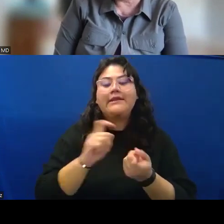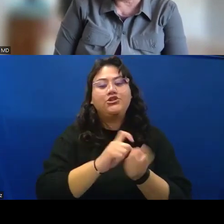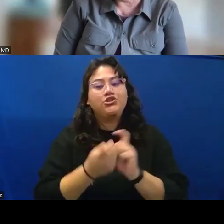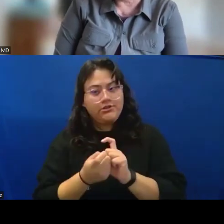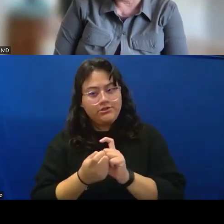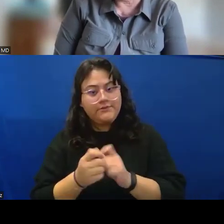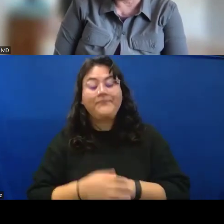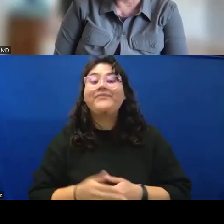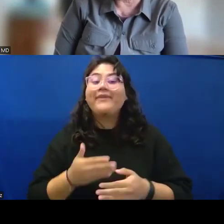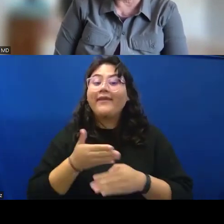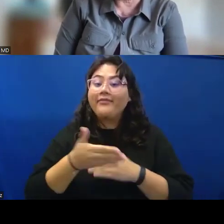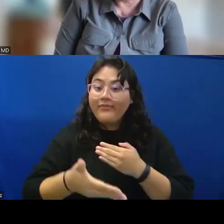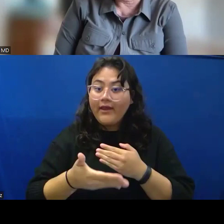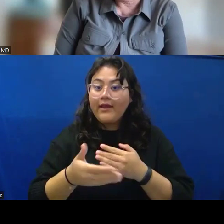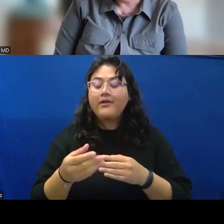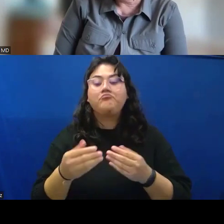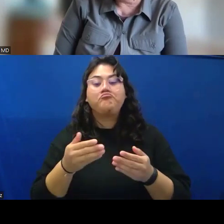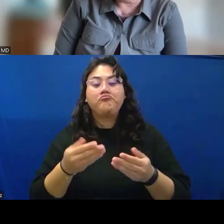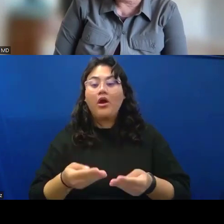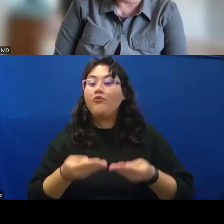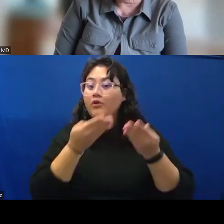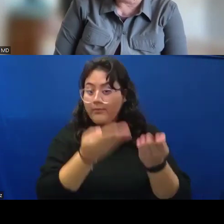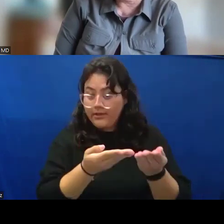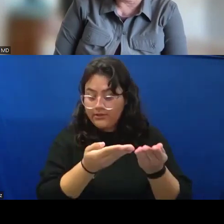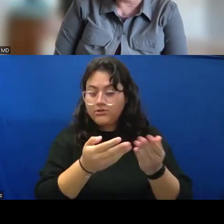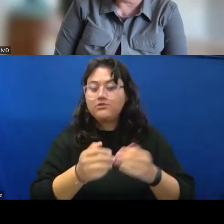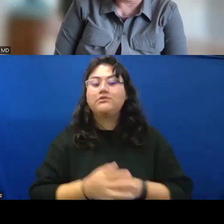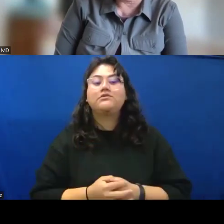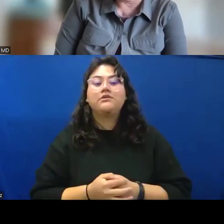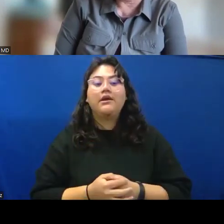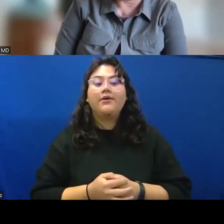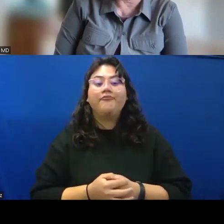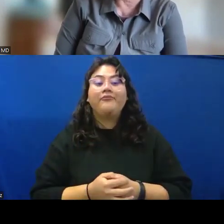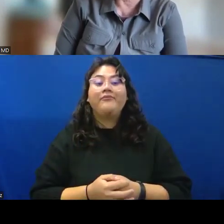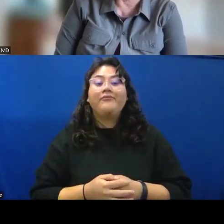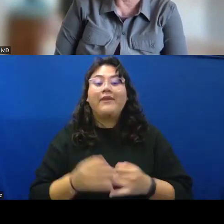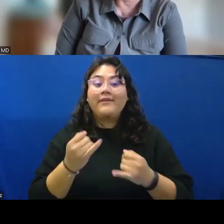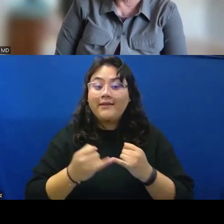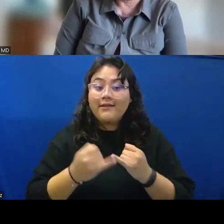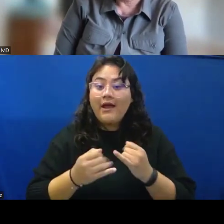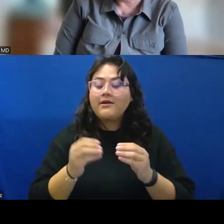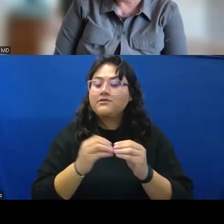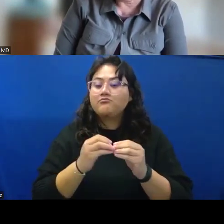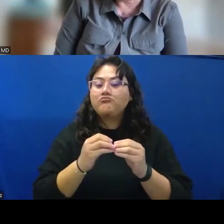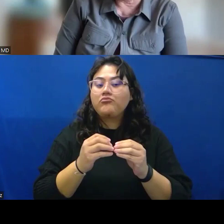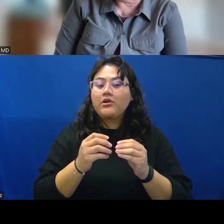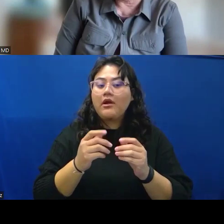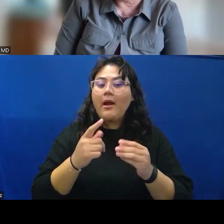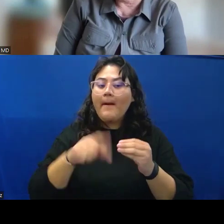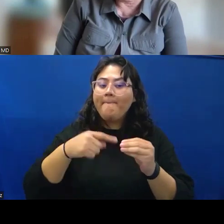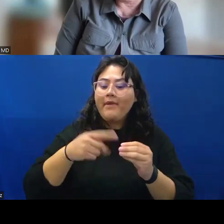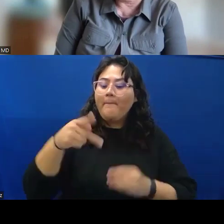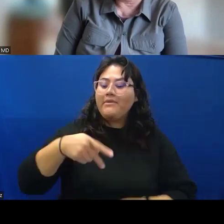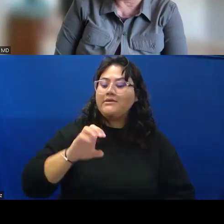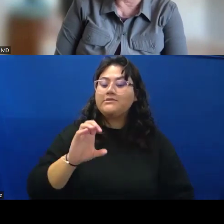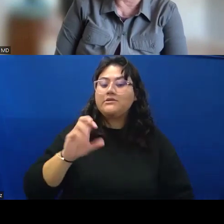we'll focus on recommendation 7, which includes guidance to primary care pediatricians on caring for deaf and